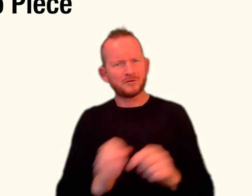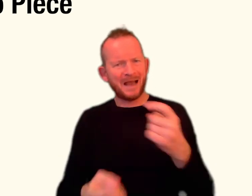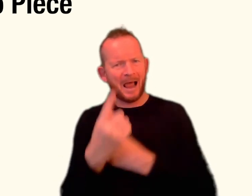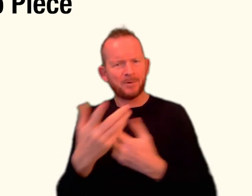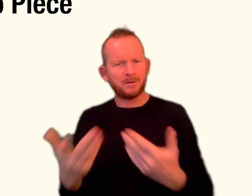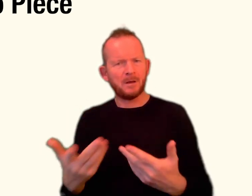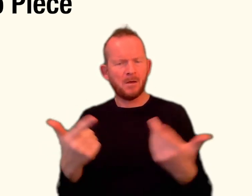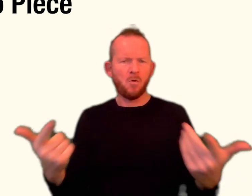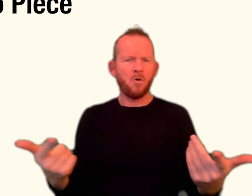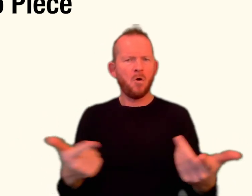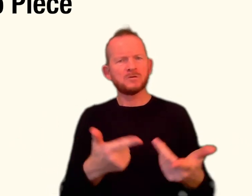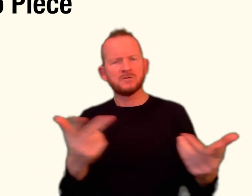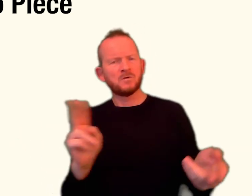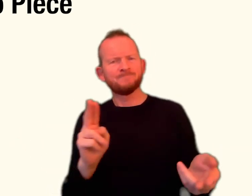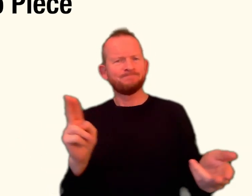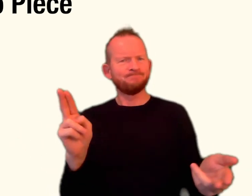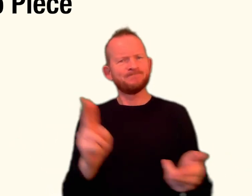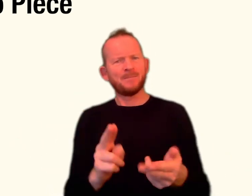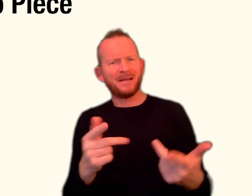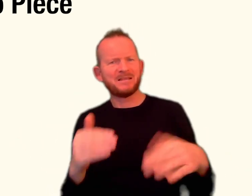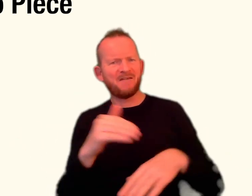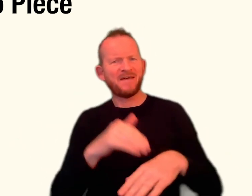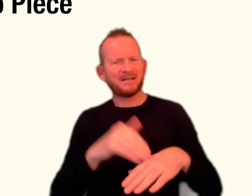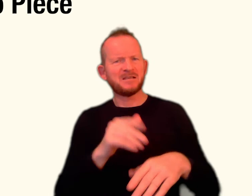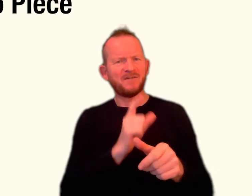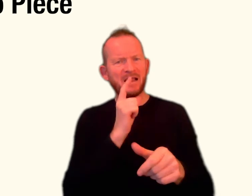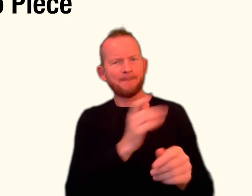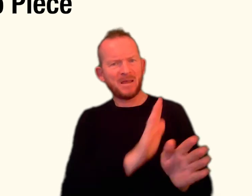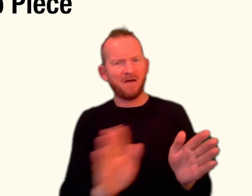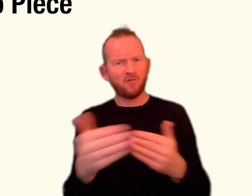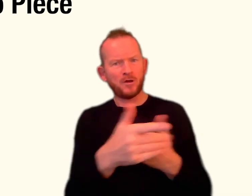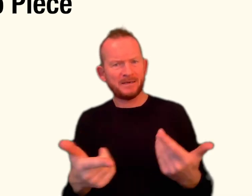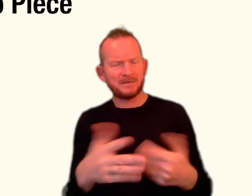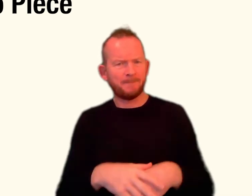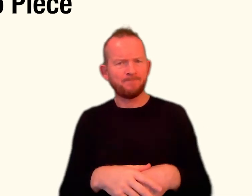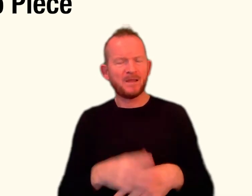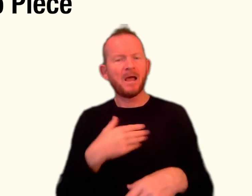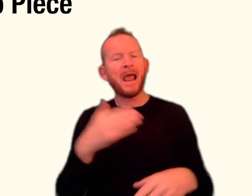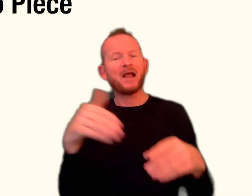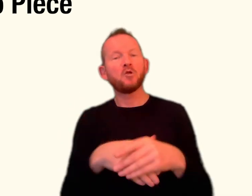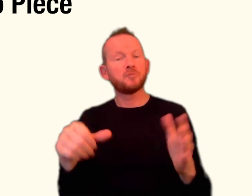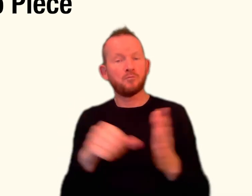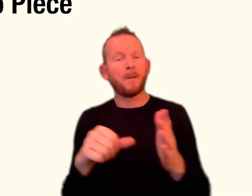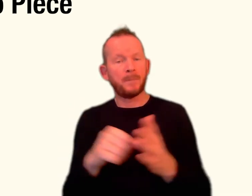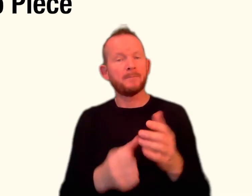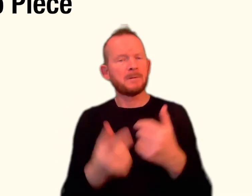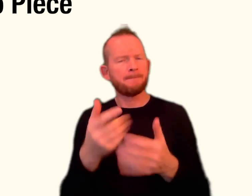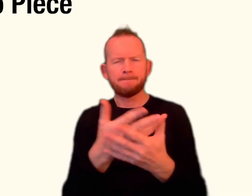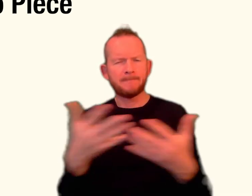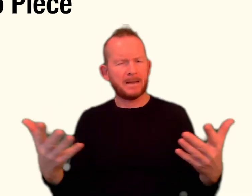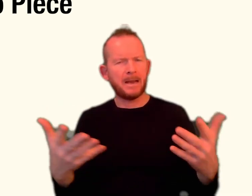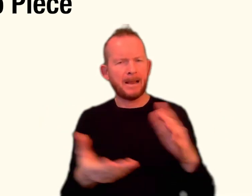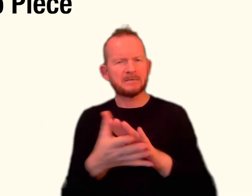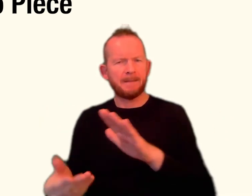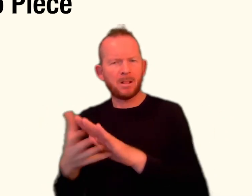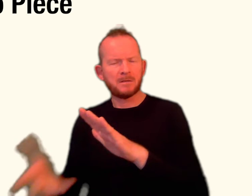the effect if it cannot be avoided. I feel that inclusion problems can come in many forms, and sensitivity